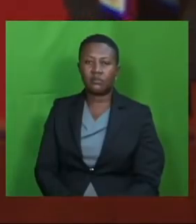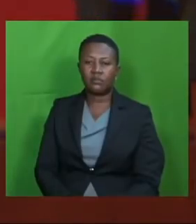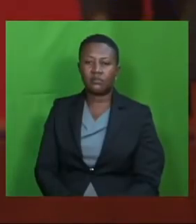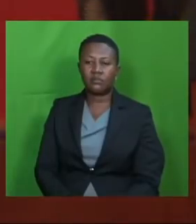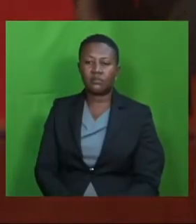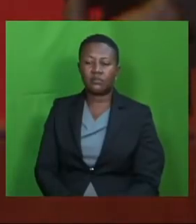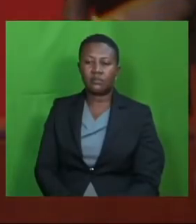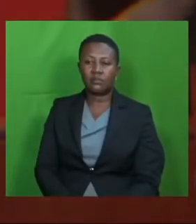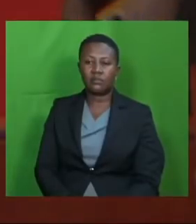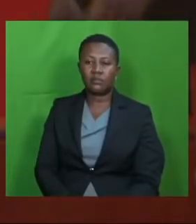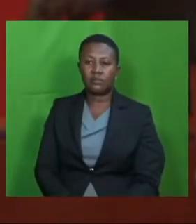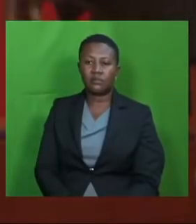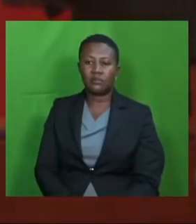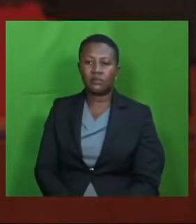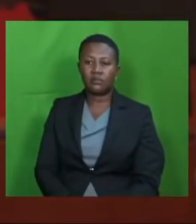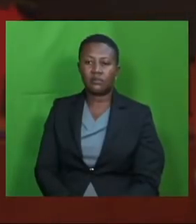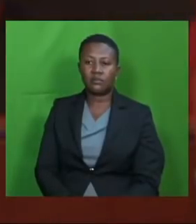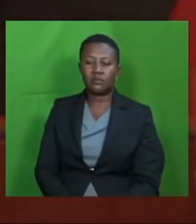Yes,